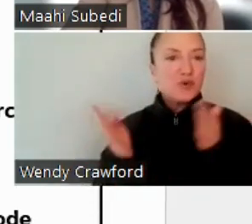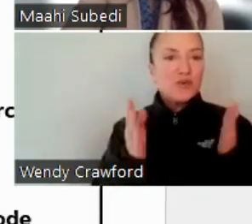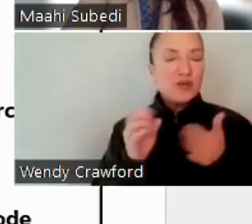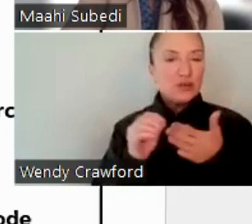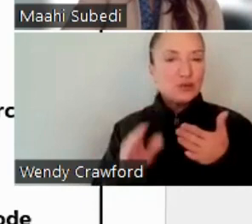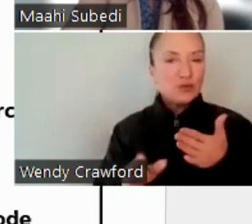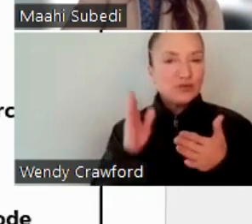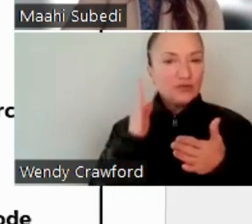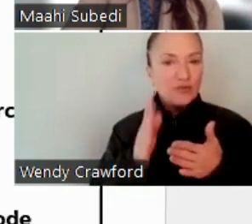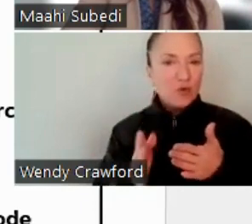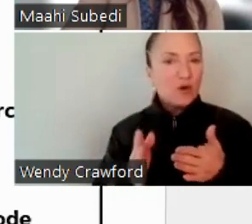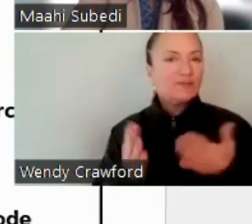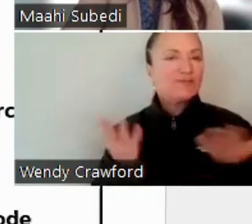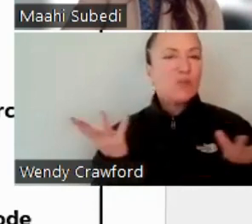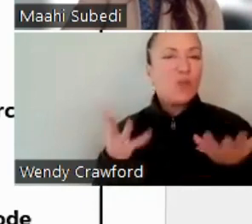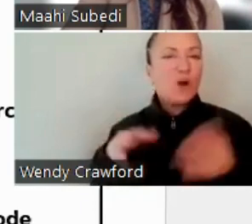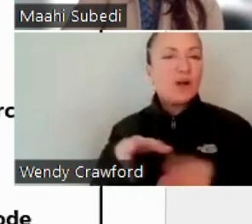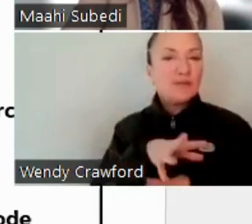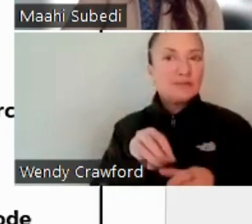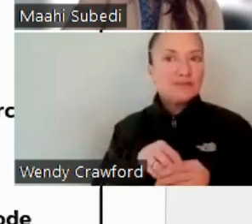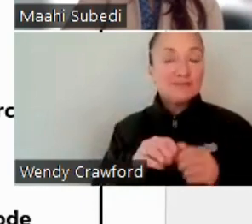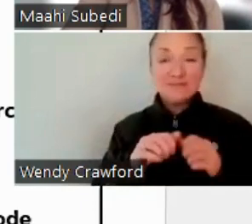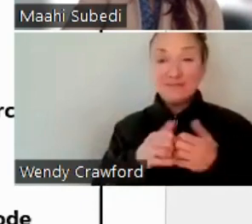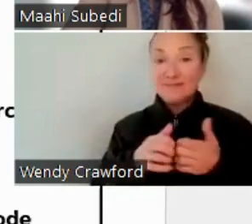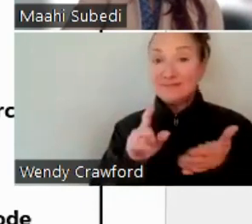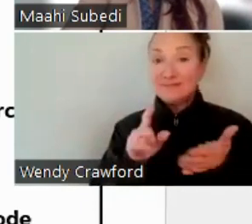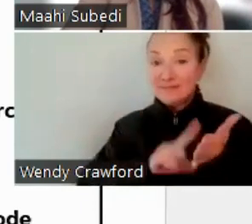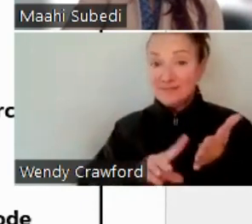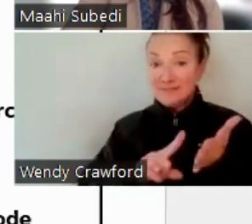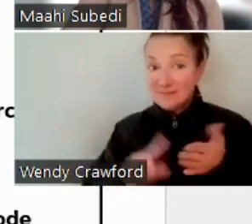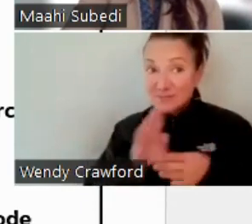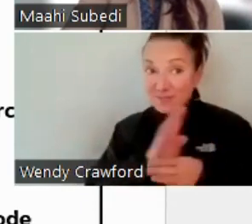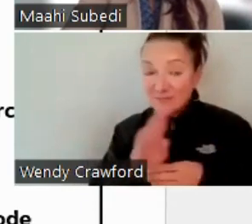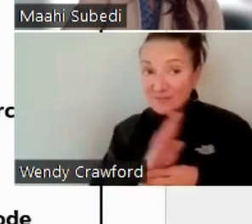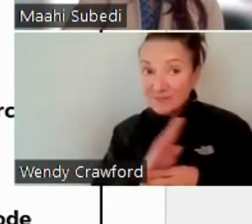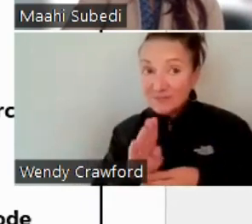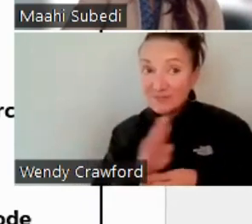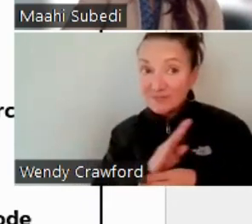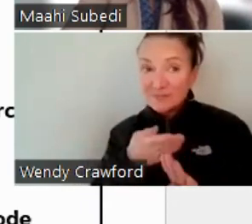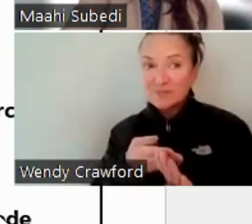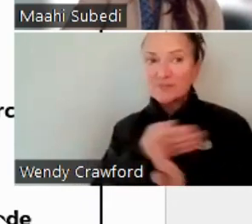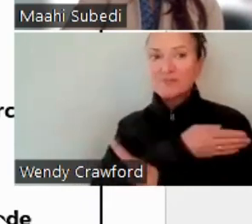fair. And here's what's in it: how to research companies ahead of the career fair